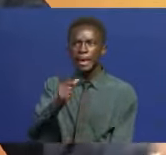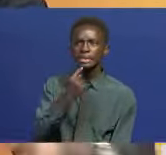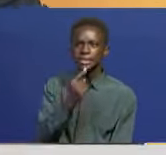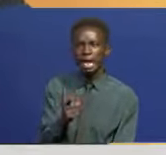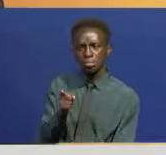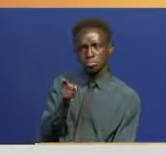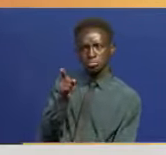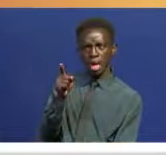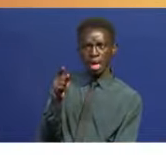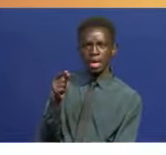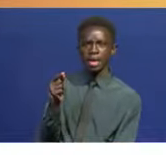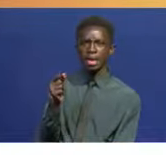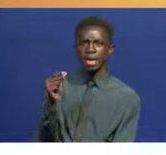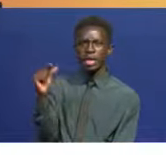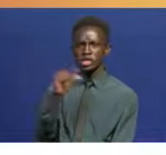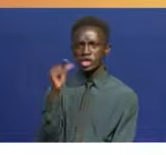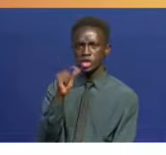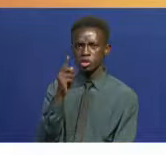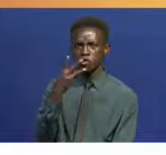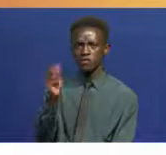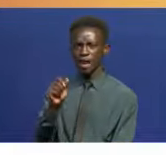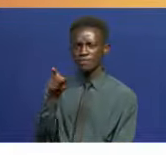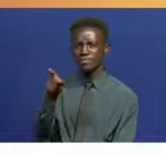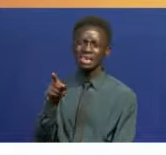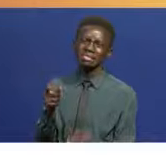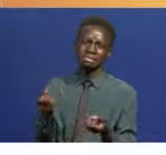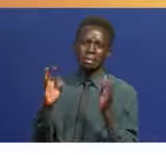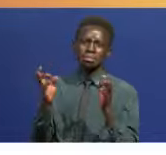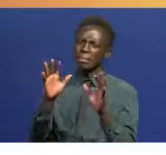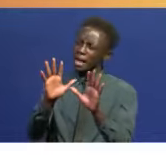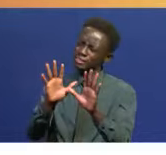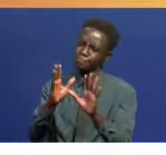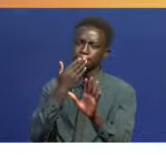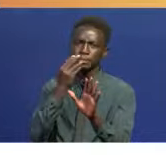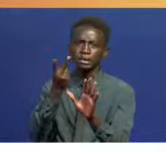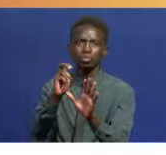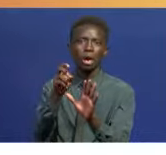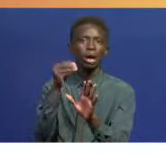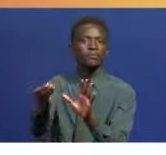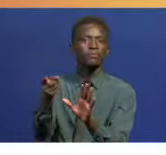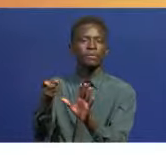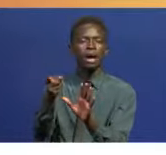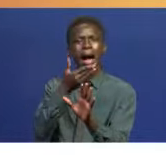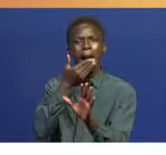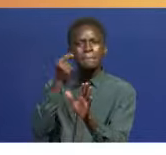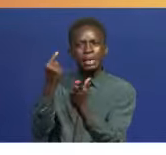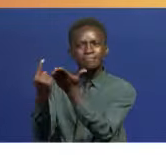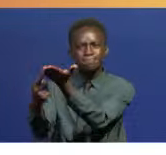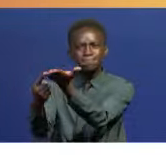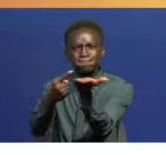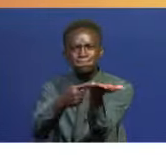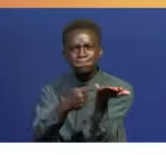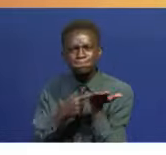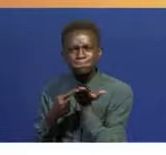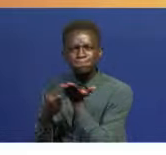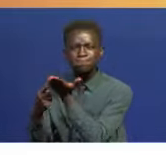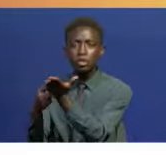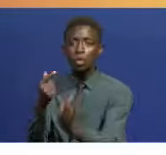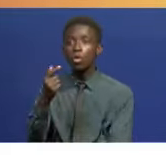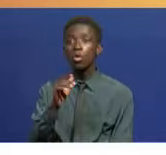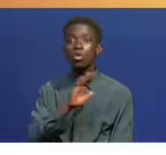20. And that is where we really want to have a discussion on, so that we may not think that because we're in